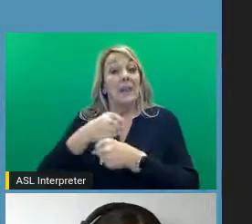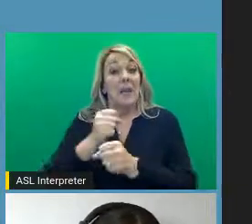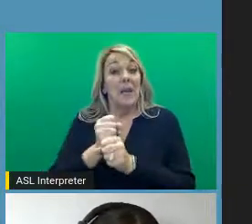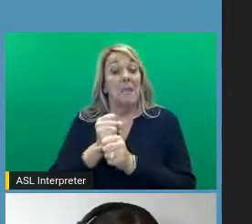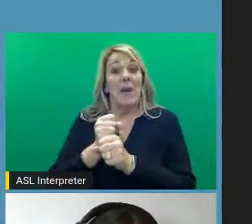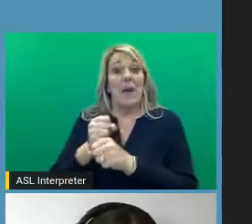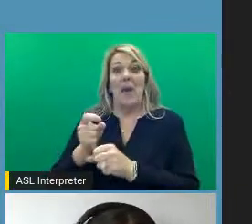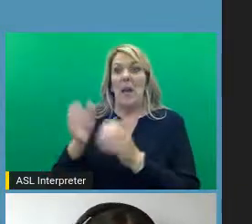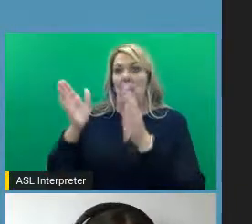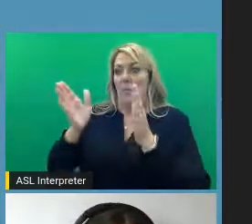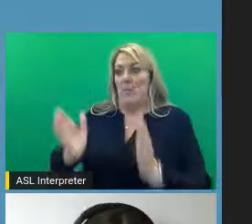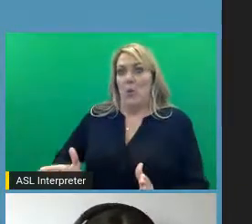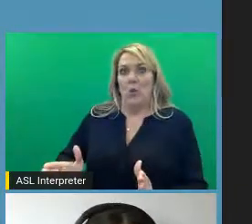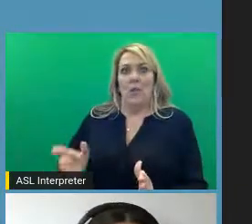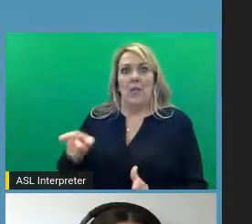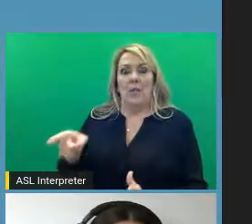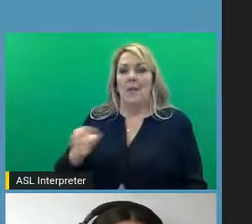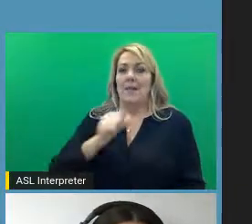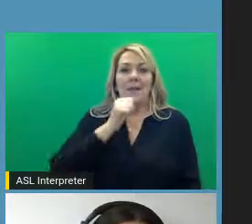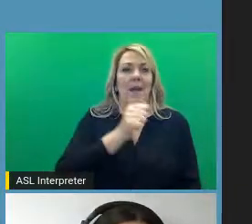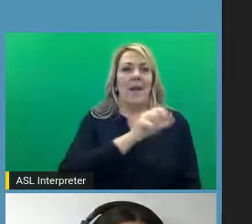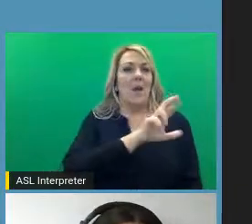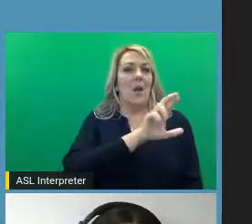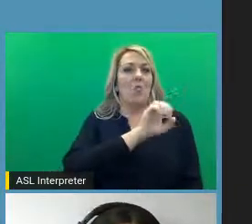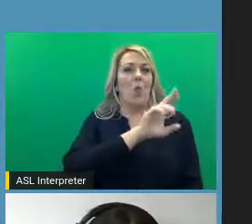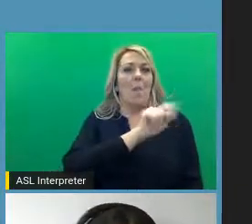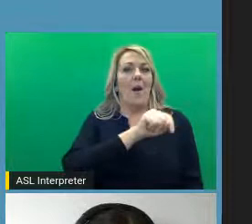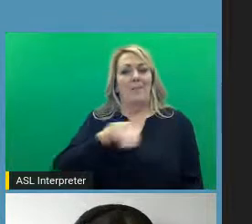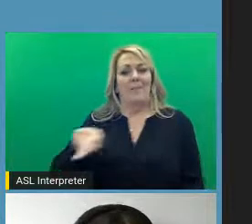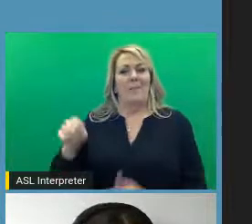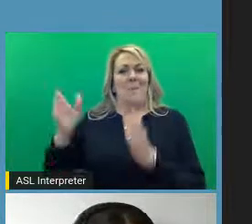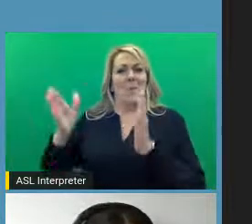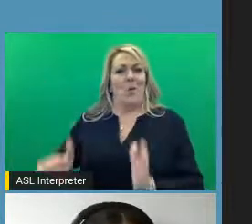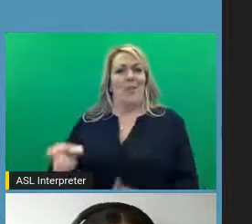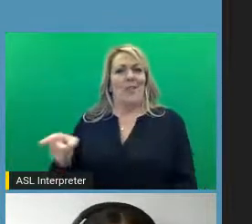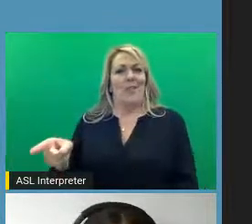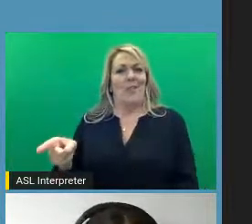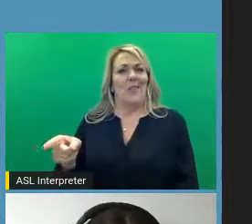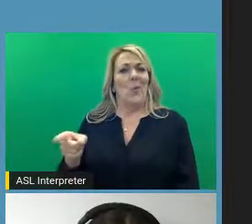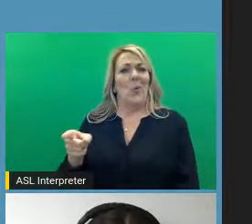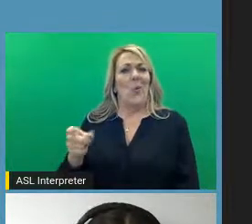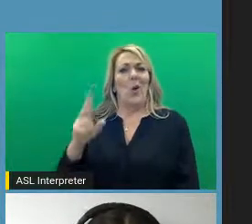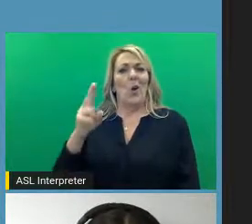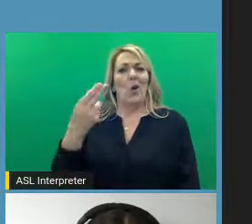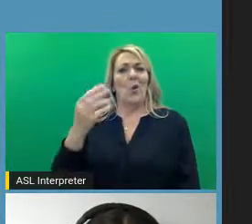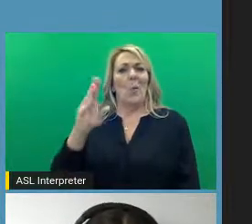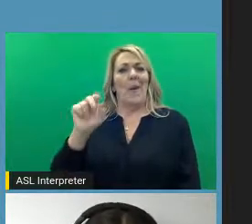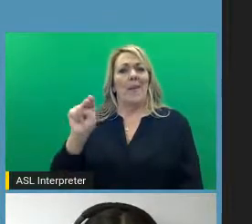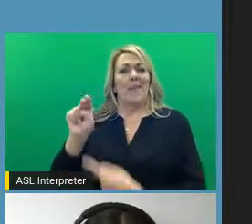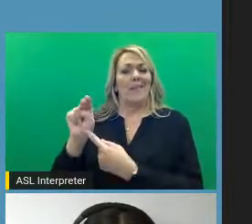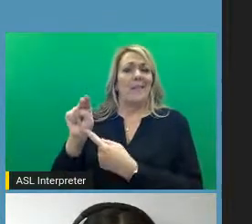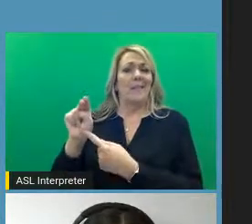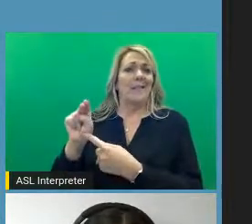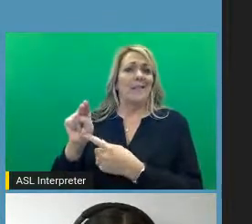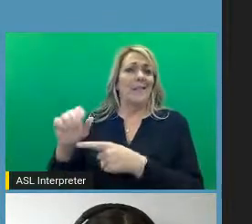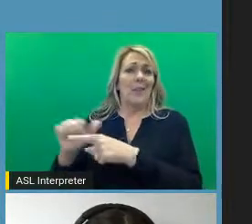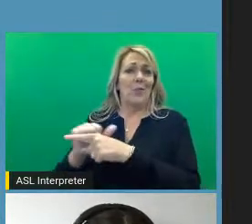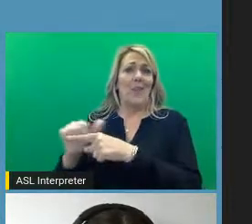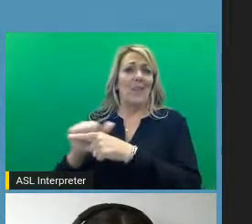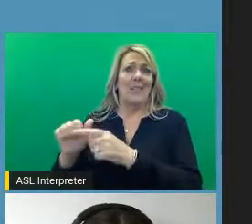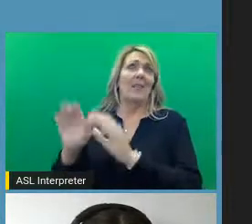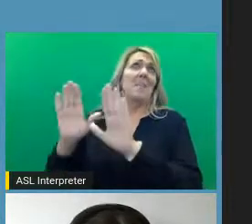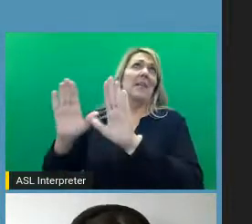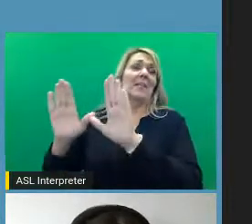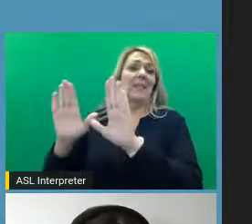trained professional, not a robot. And so once again, trained human professionals are amazing,